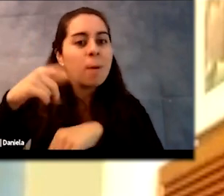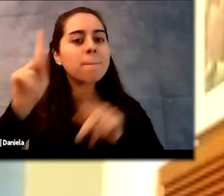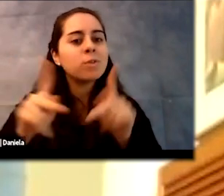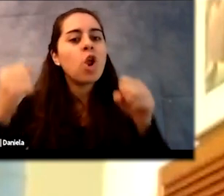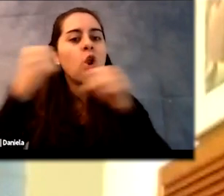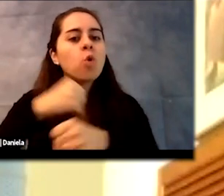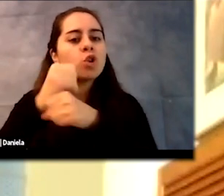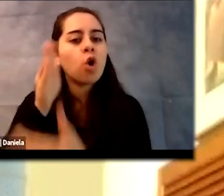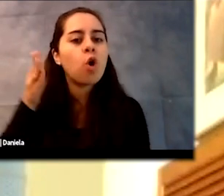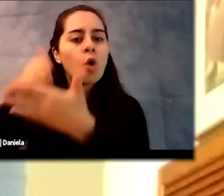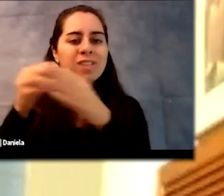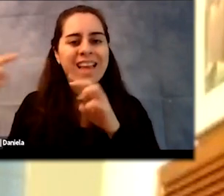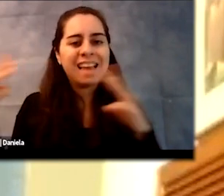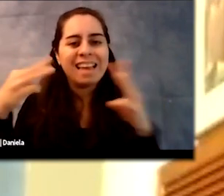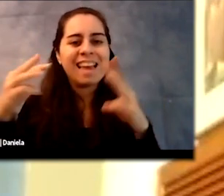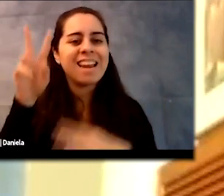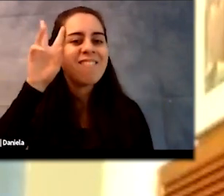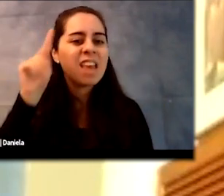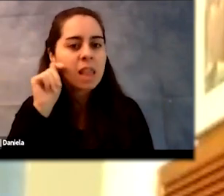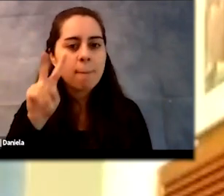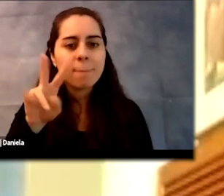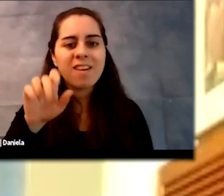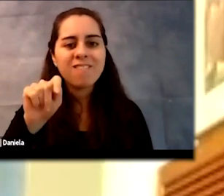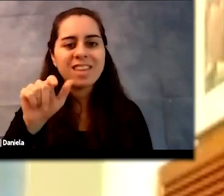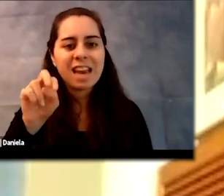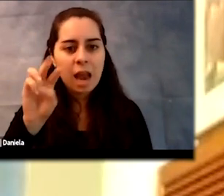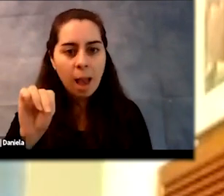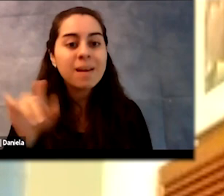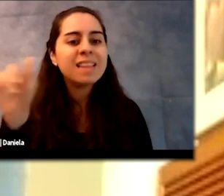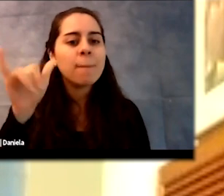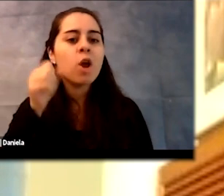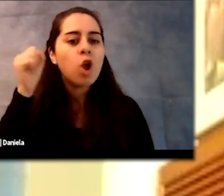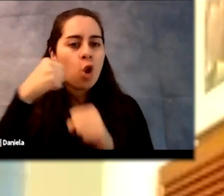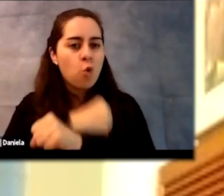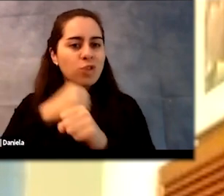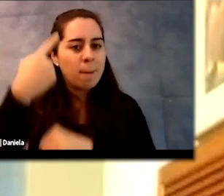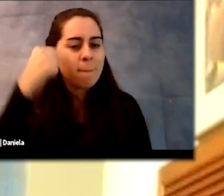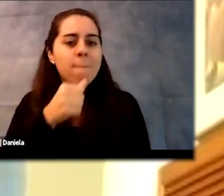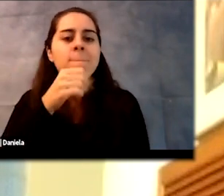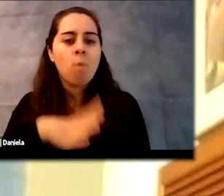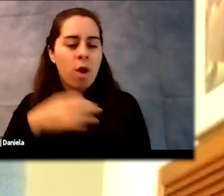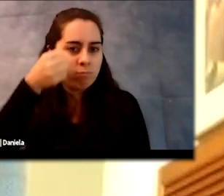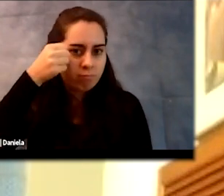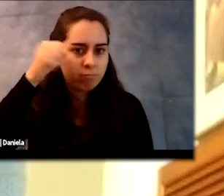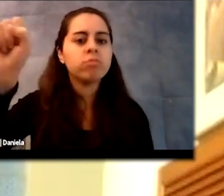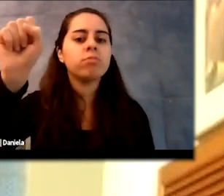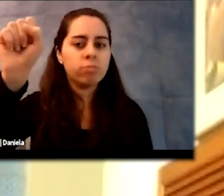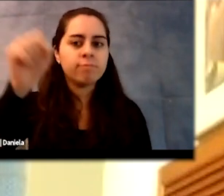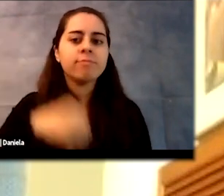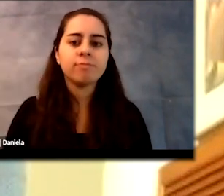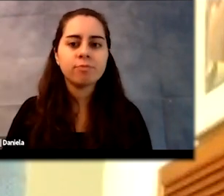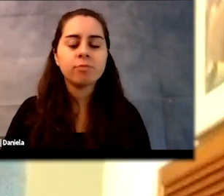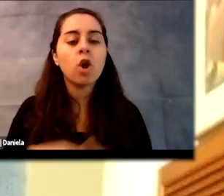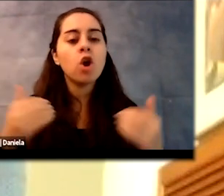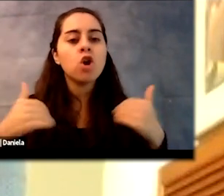this burgeoning activism, several Puerto Rican organizations developed, such as the Young Lords, El Comité, and the